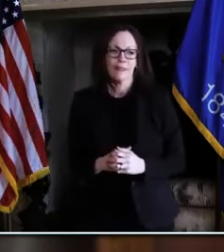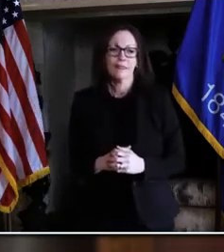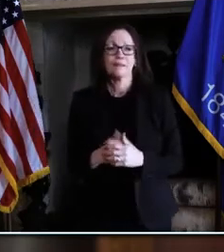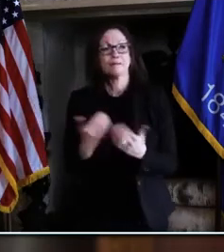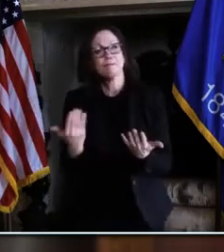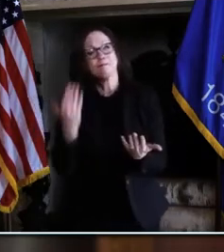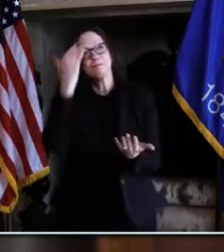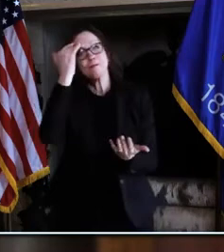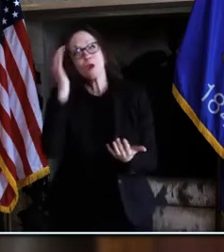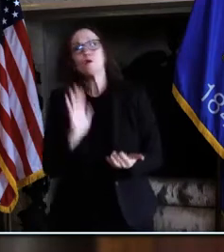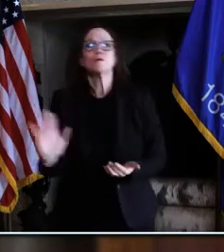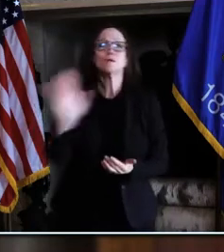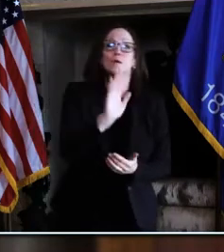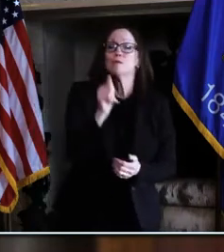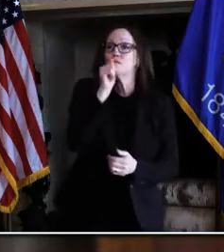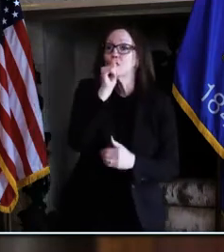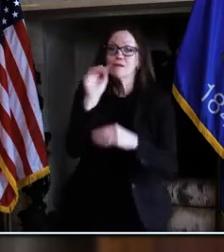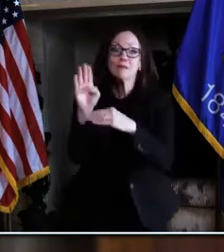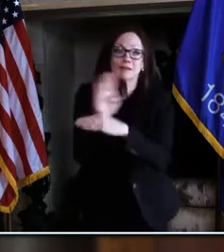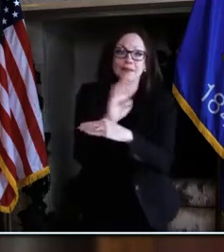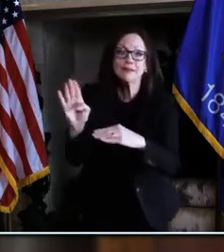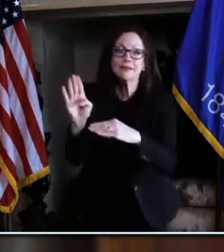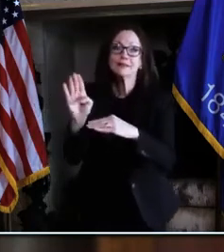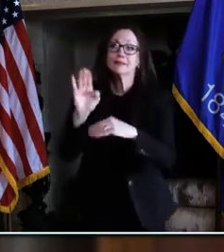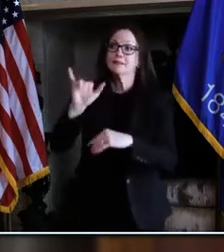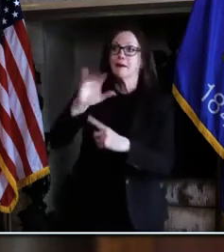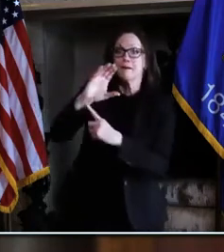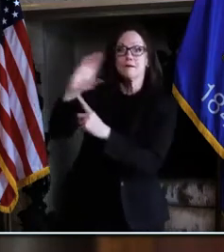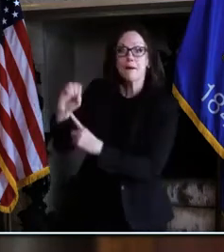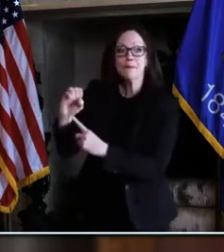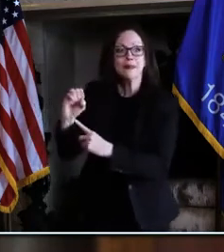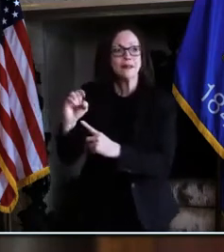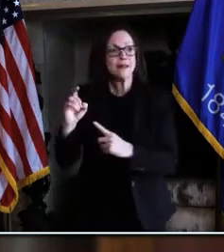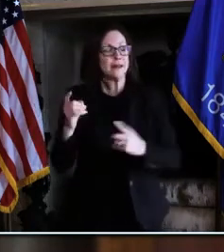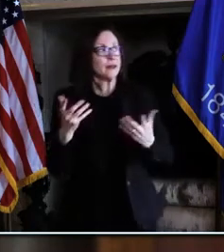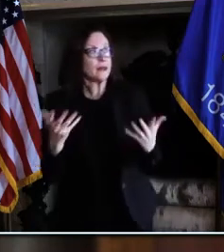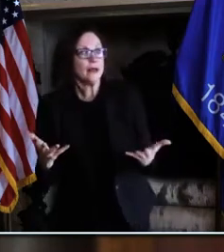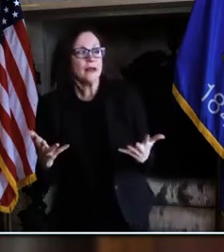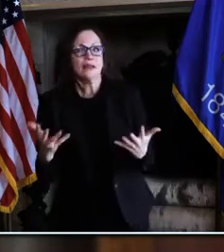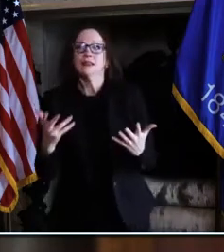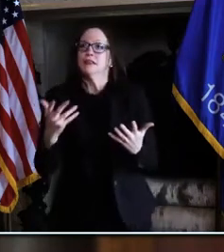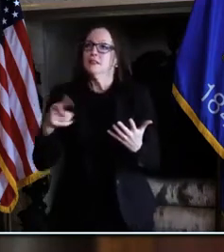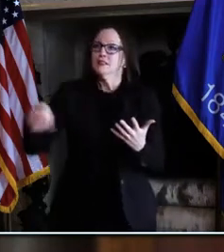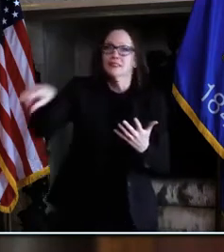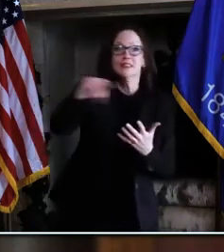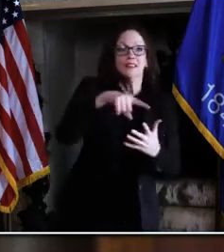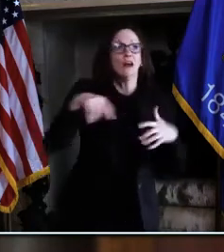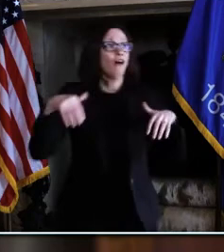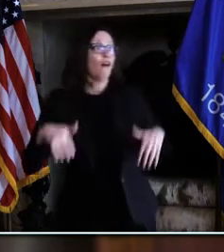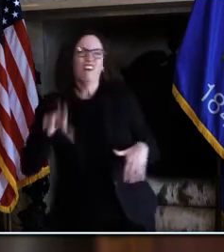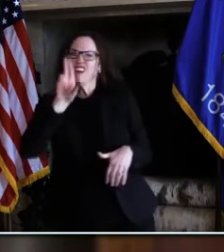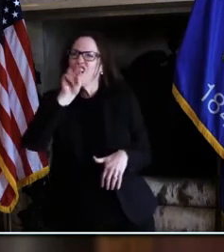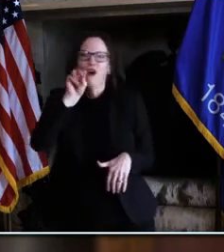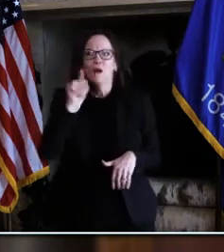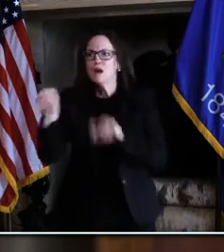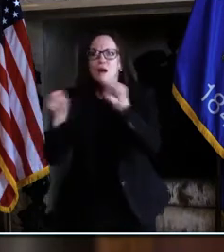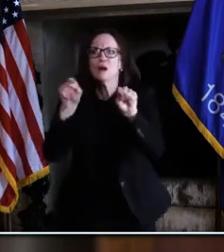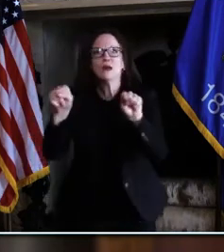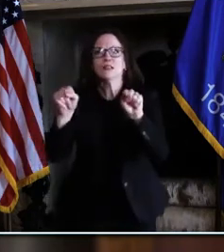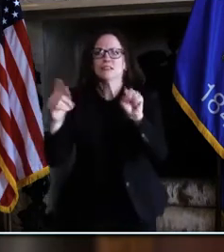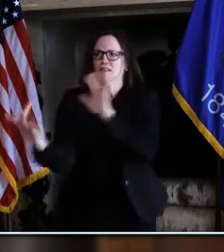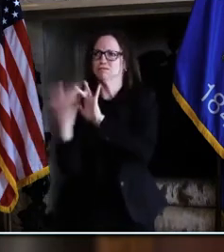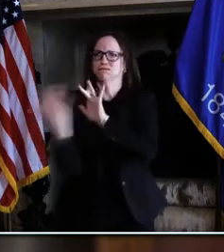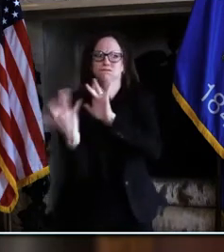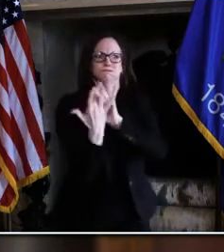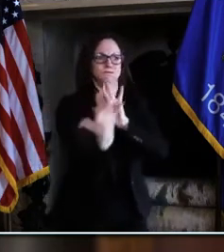owners who have been so willing to help and have stepped up to ask how they can contribute to the efforts. But our deepest sense